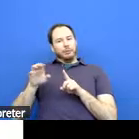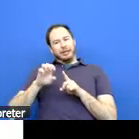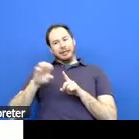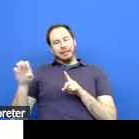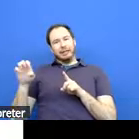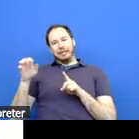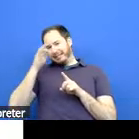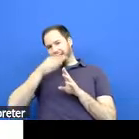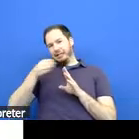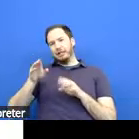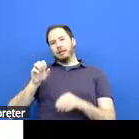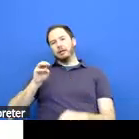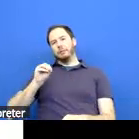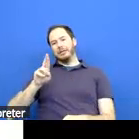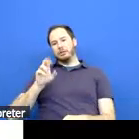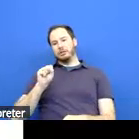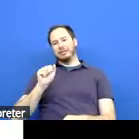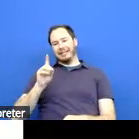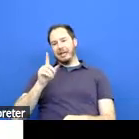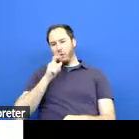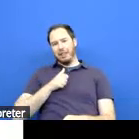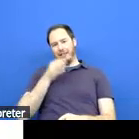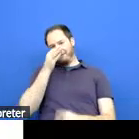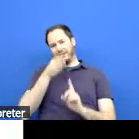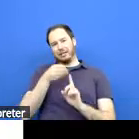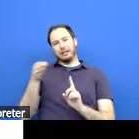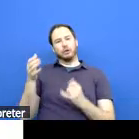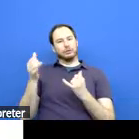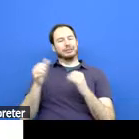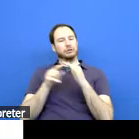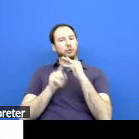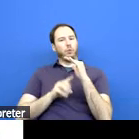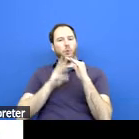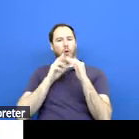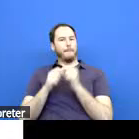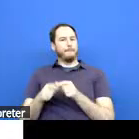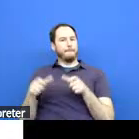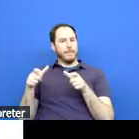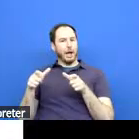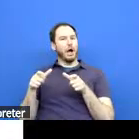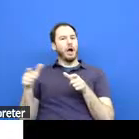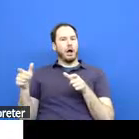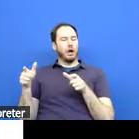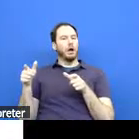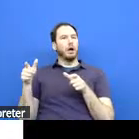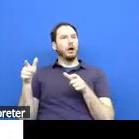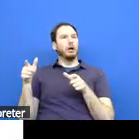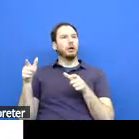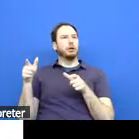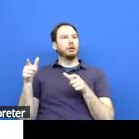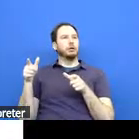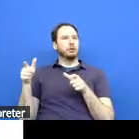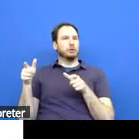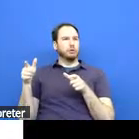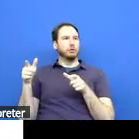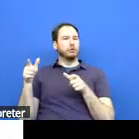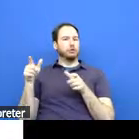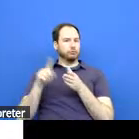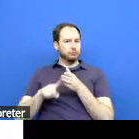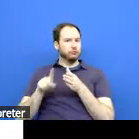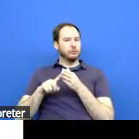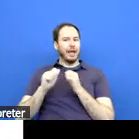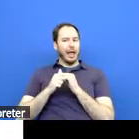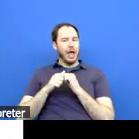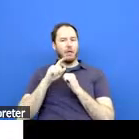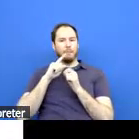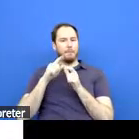property. Mr. Sand, who lives right next to the existing stormwater pond. He brought up historic knowledge of the workings of that